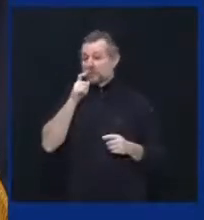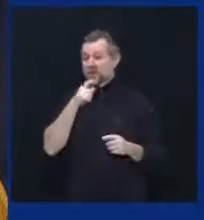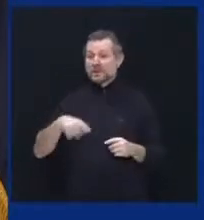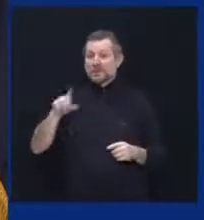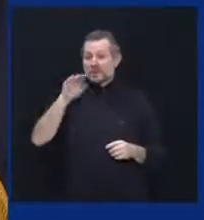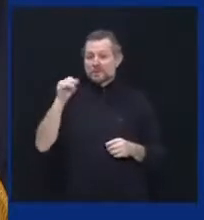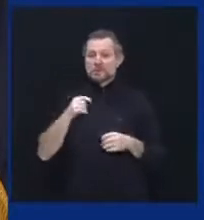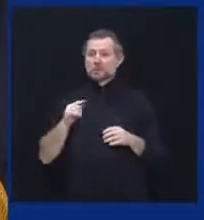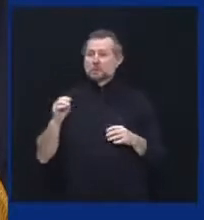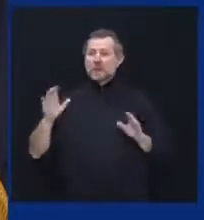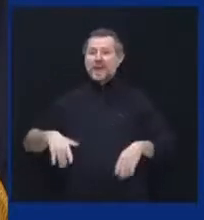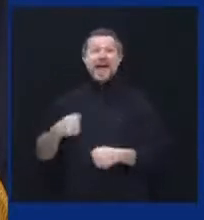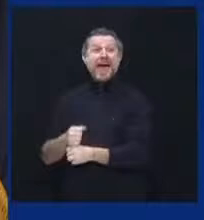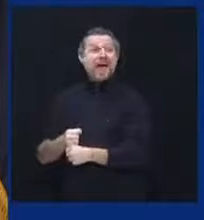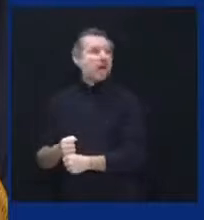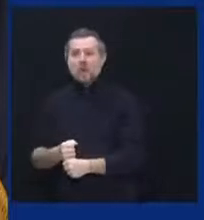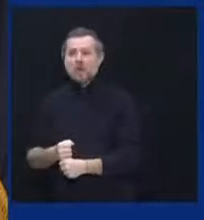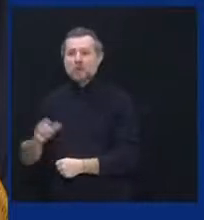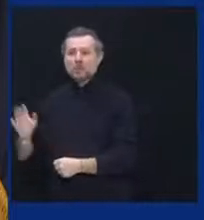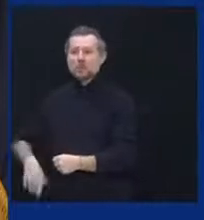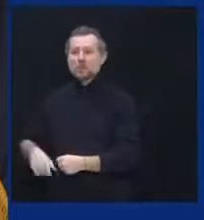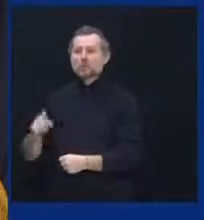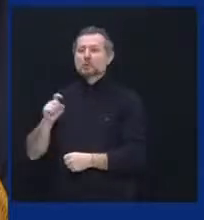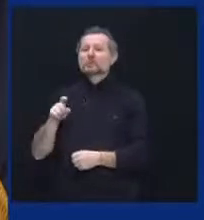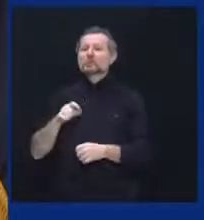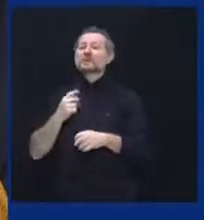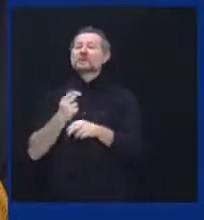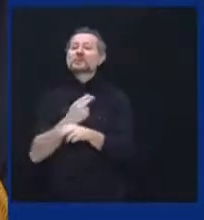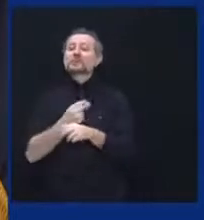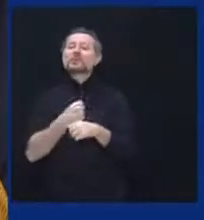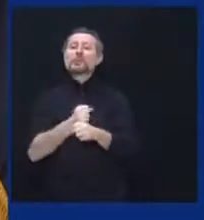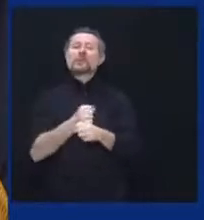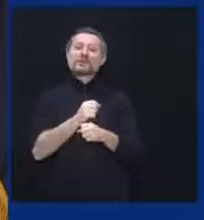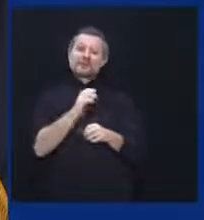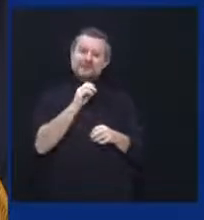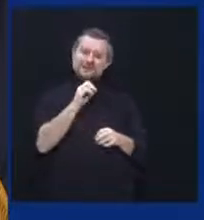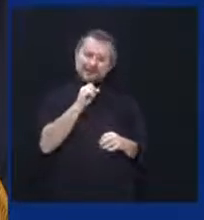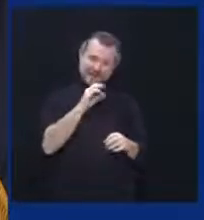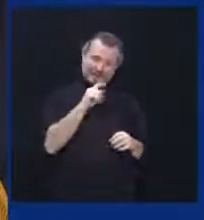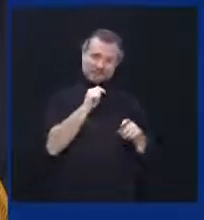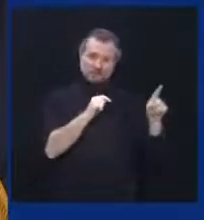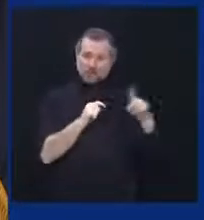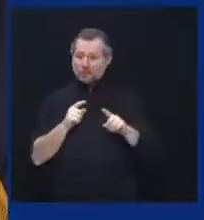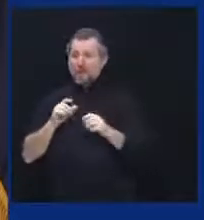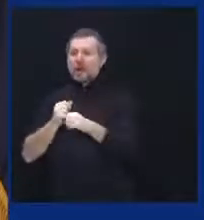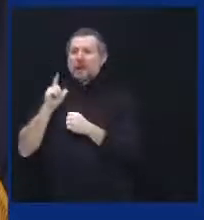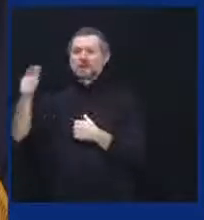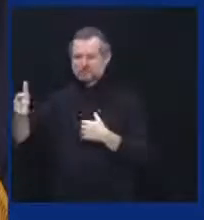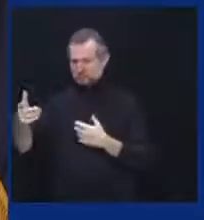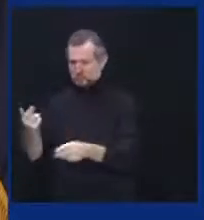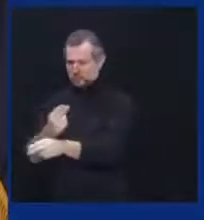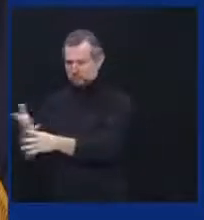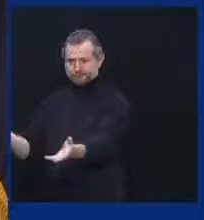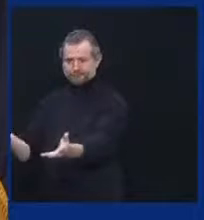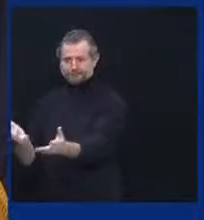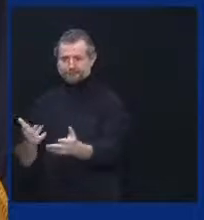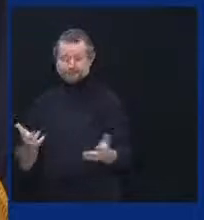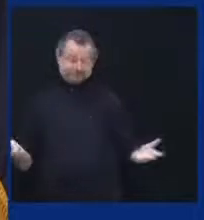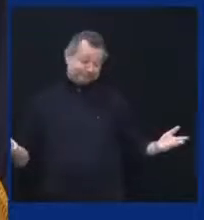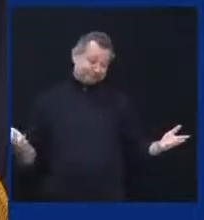Defense Production Act should have been done early, so the production was increased. And I'm saying the same thing here.